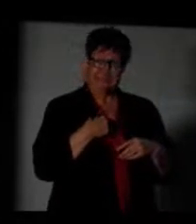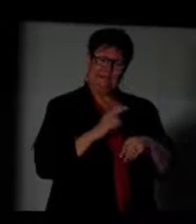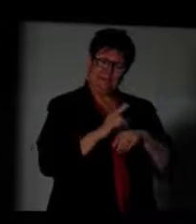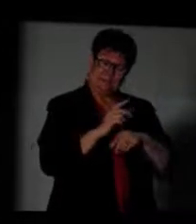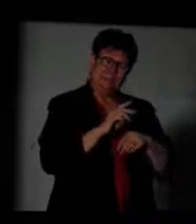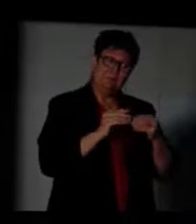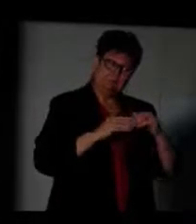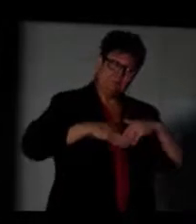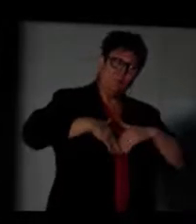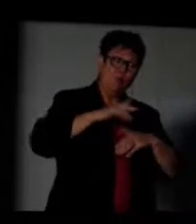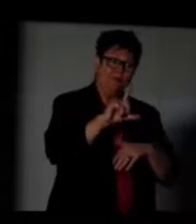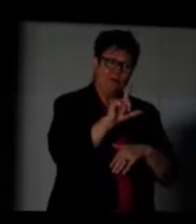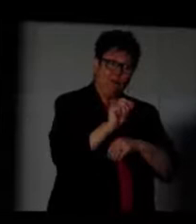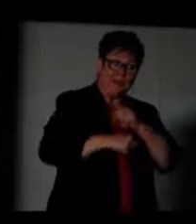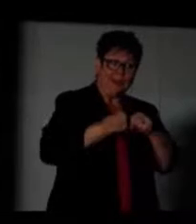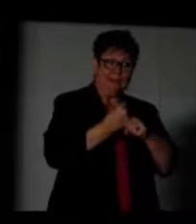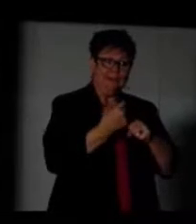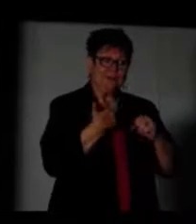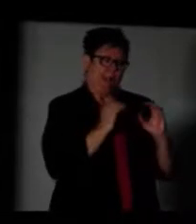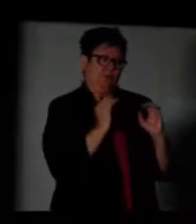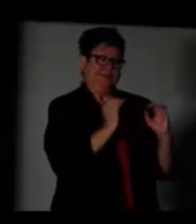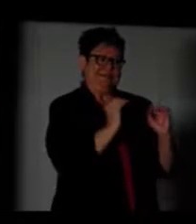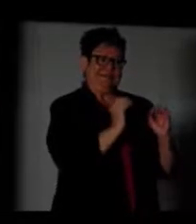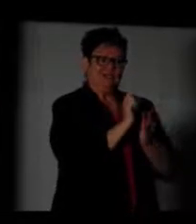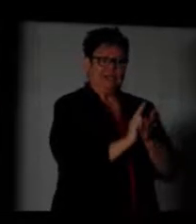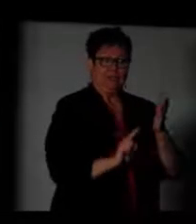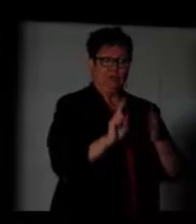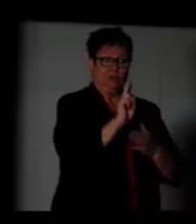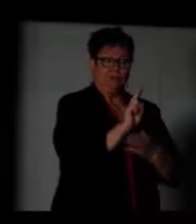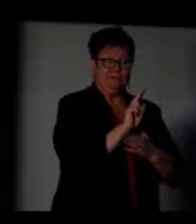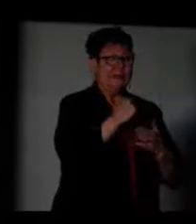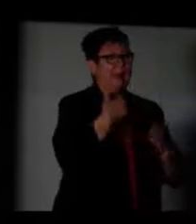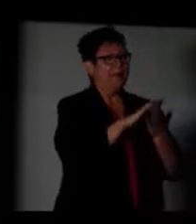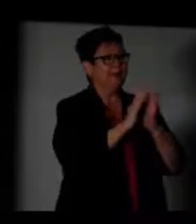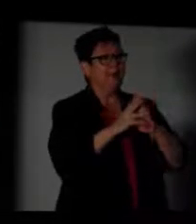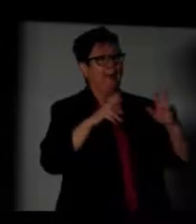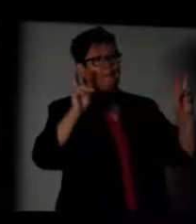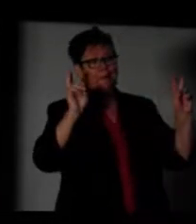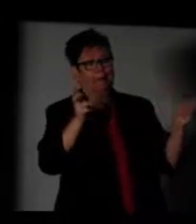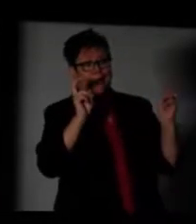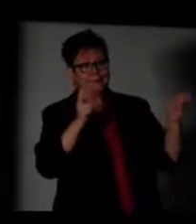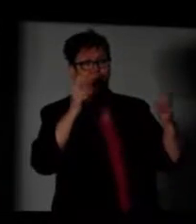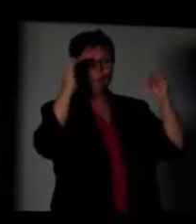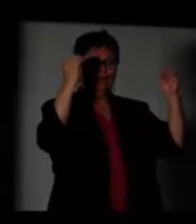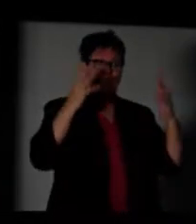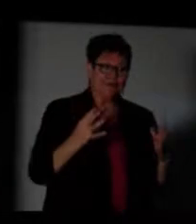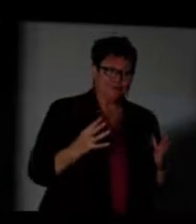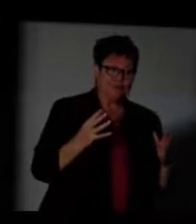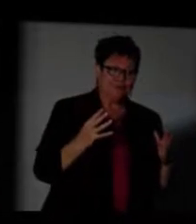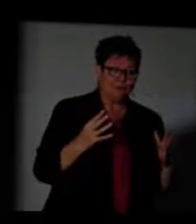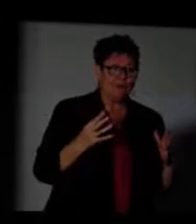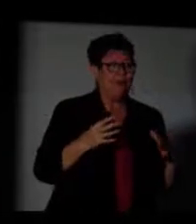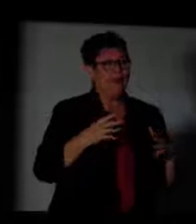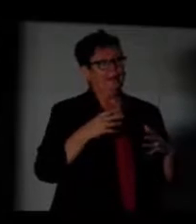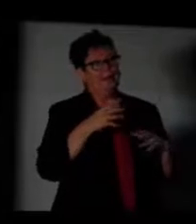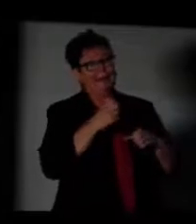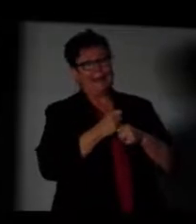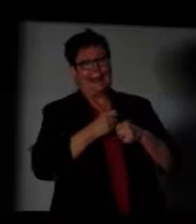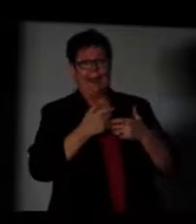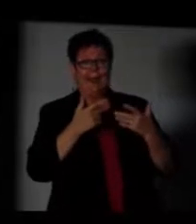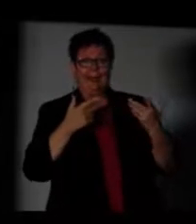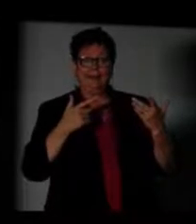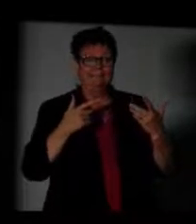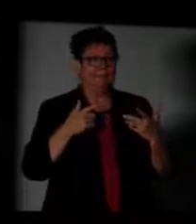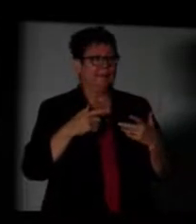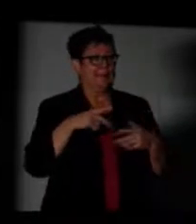more than 20 years teaching in universities. I became the classic professor that would typically get a big stack of